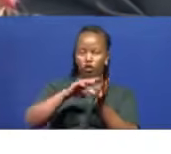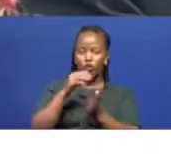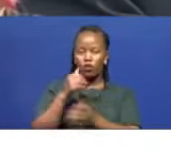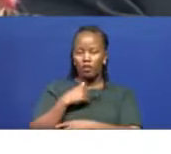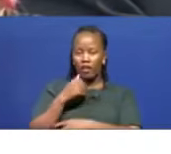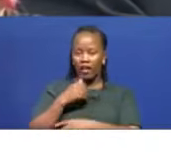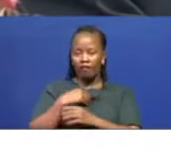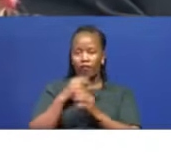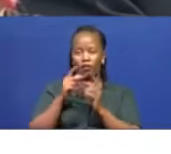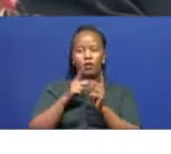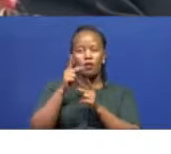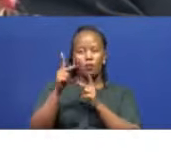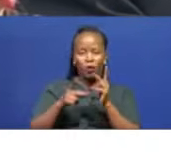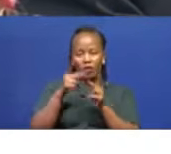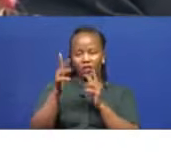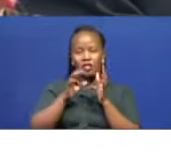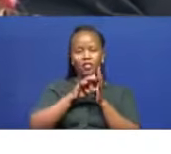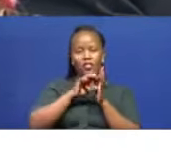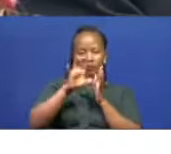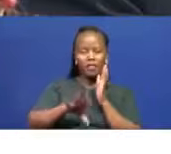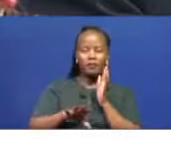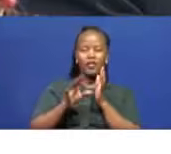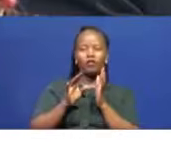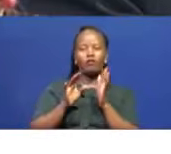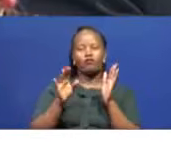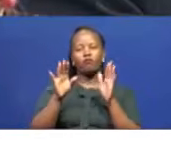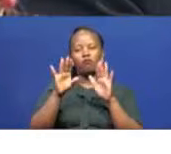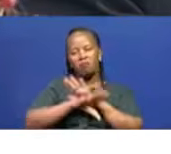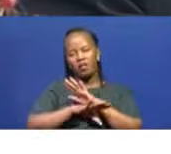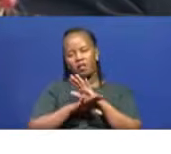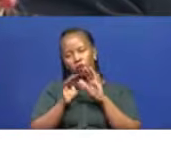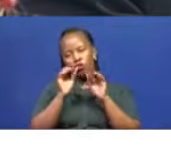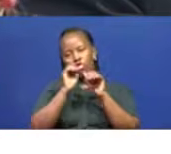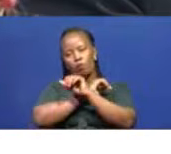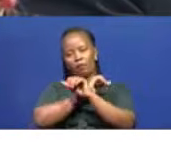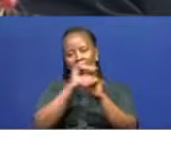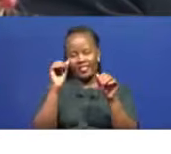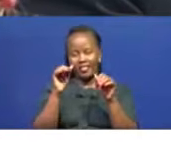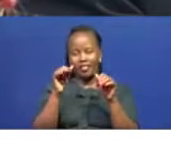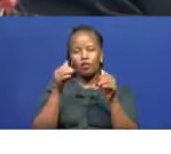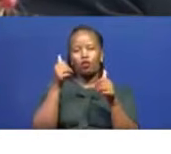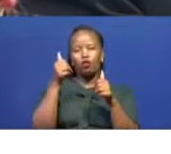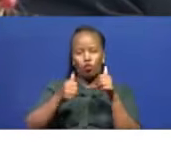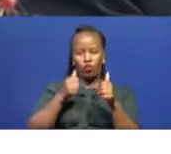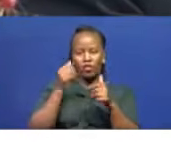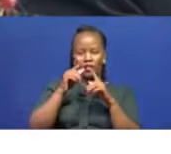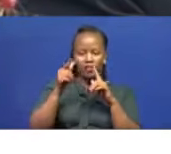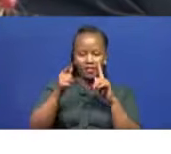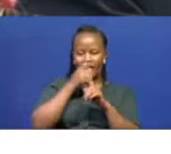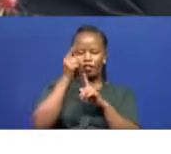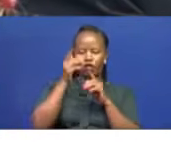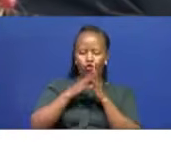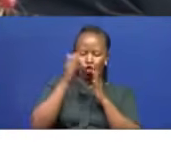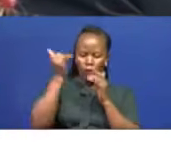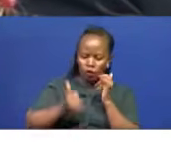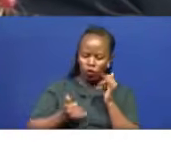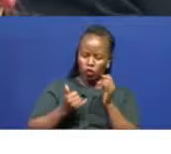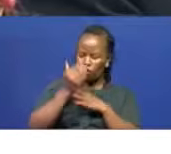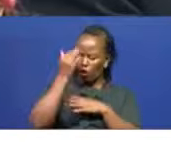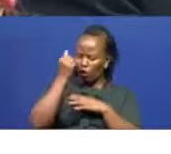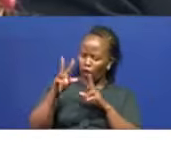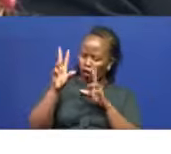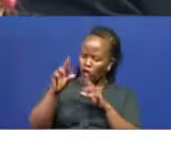of impeachment of the President and Deputy President from start to completion, as no legal